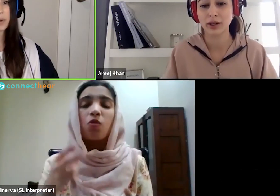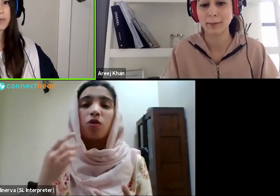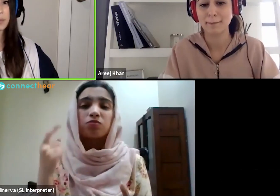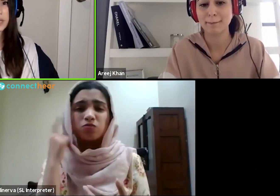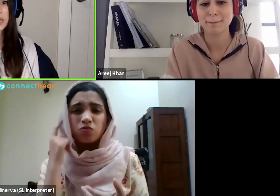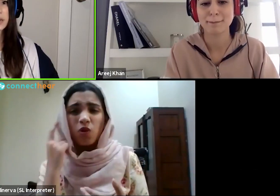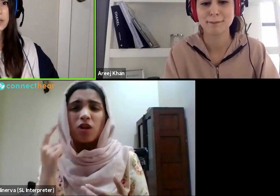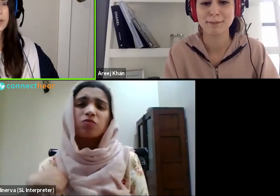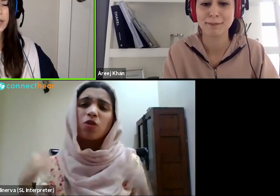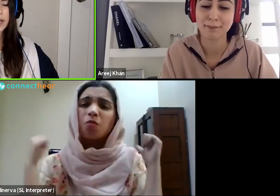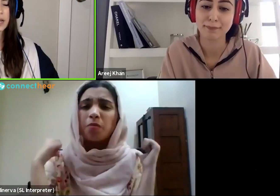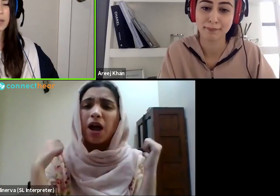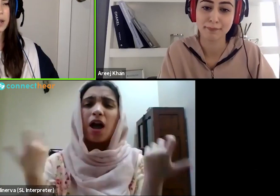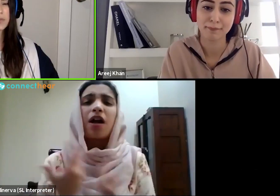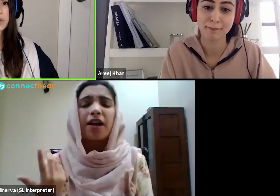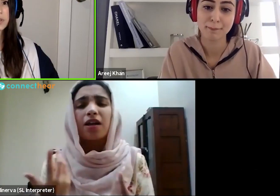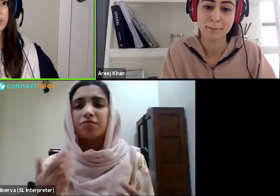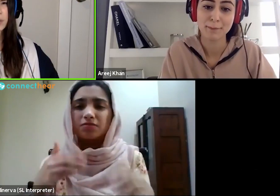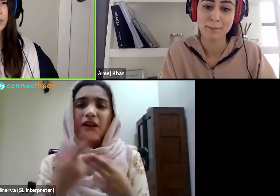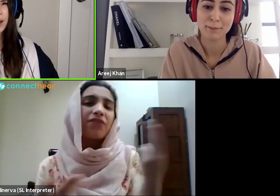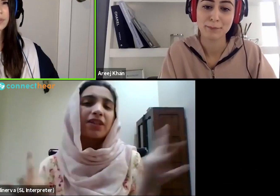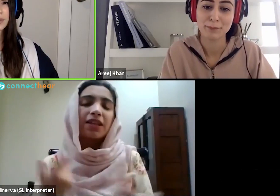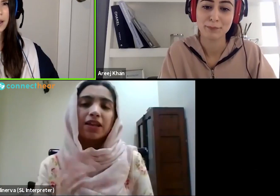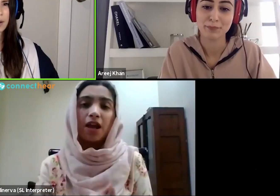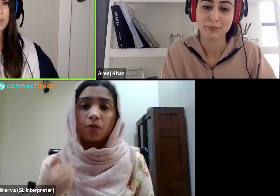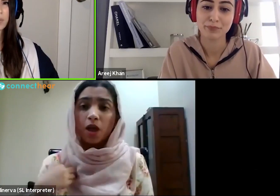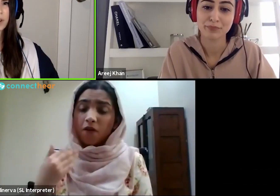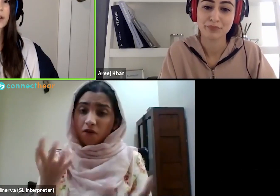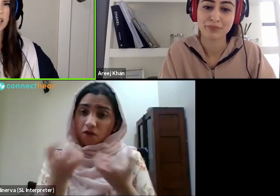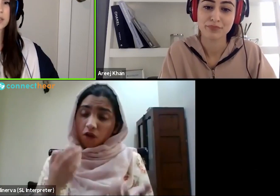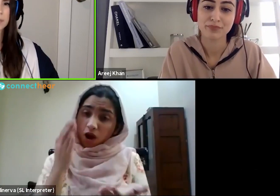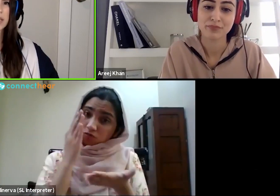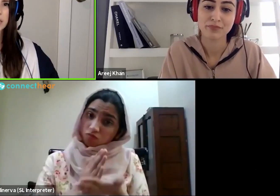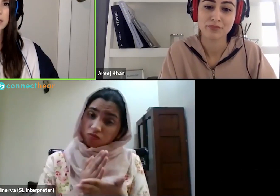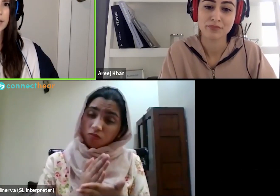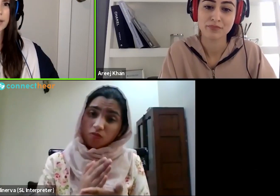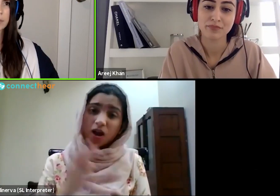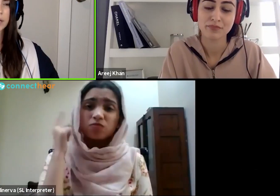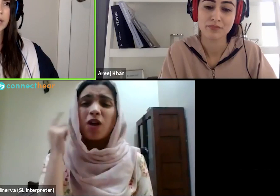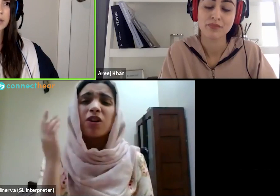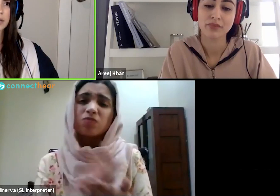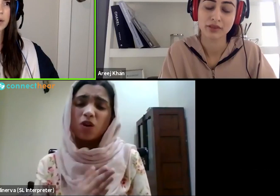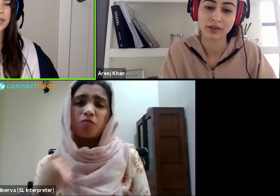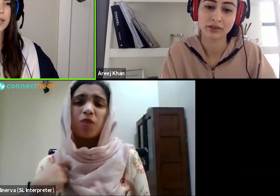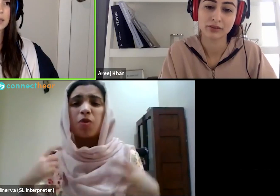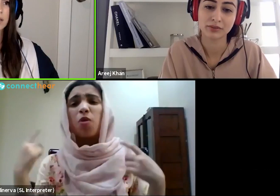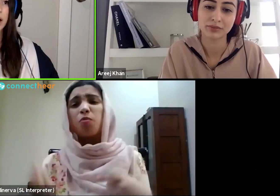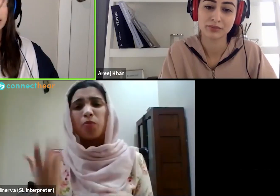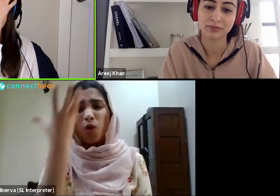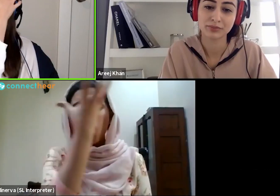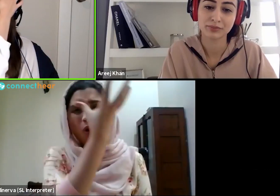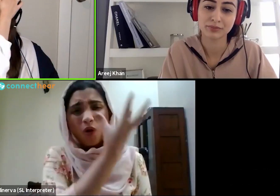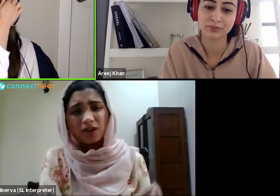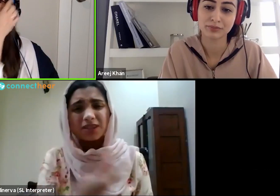a break from listening, just because I was just really wiped out and very exhausted by the end of the day, because it takes a